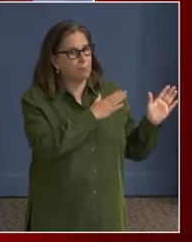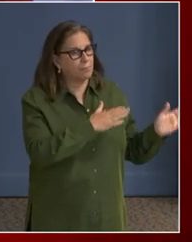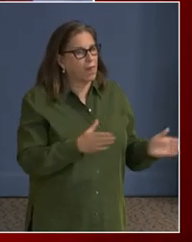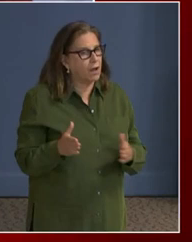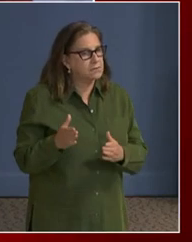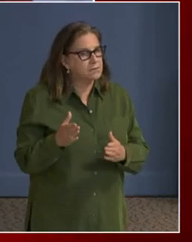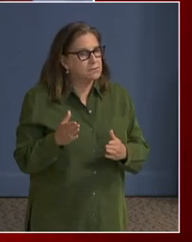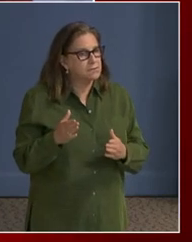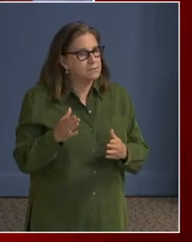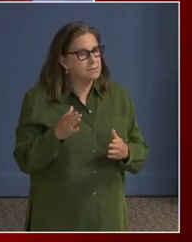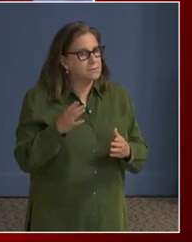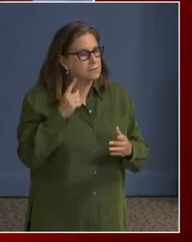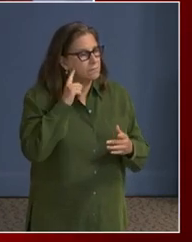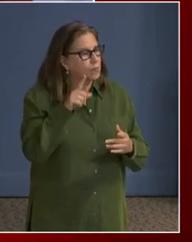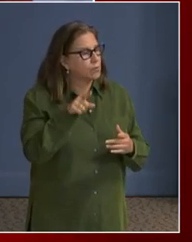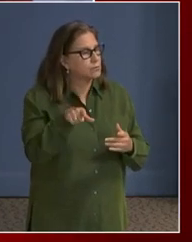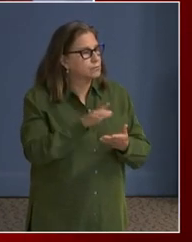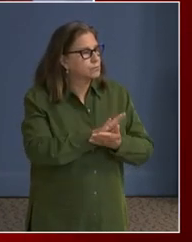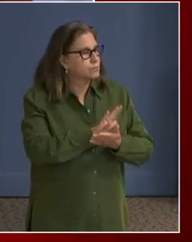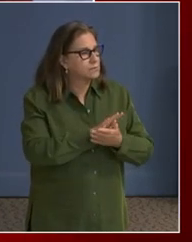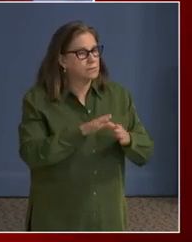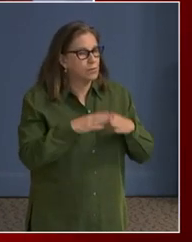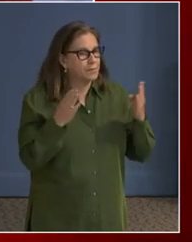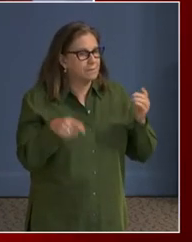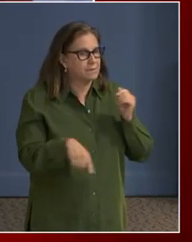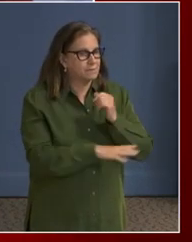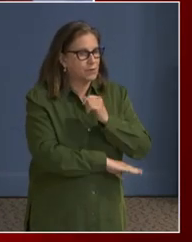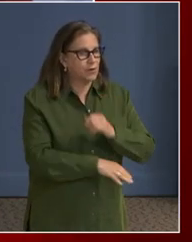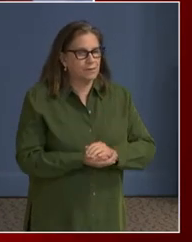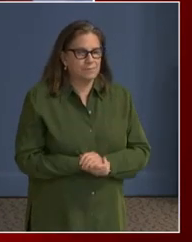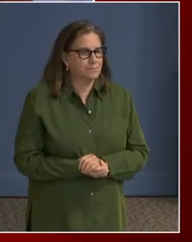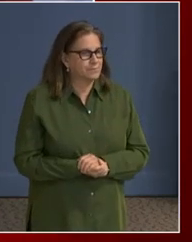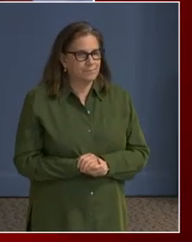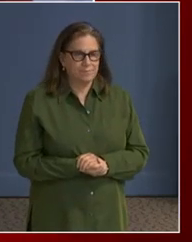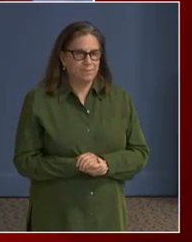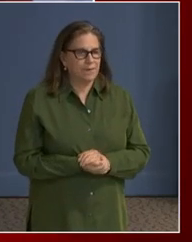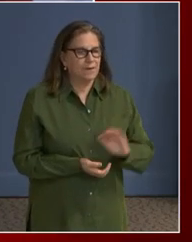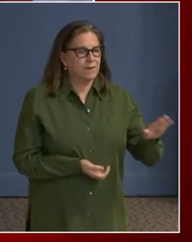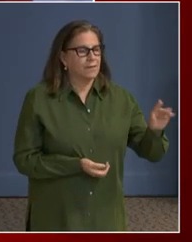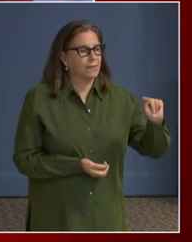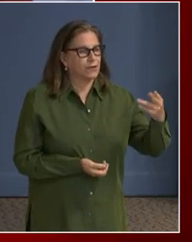returns? We expect to be able to talk more about DCPS this Thursday.